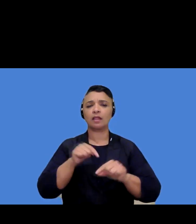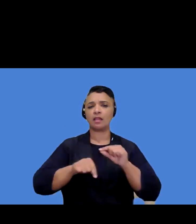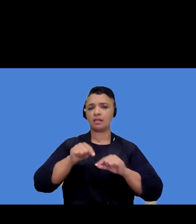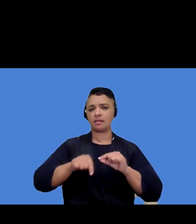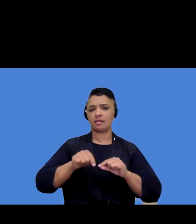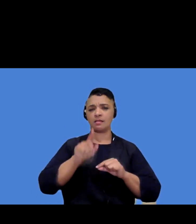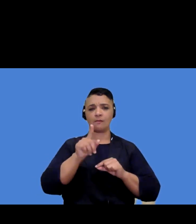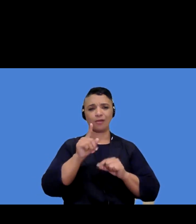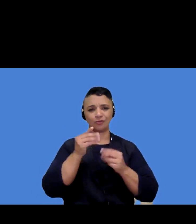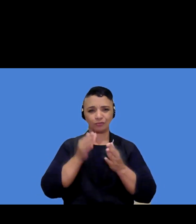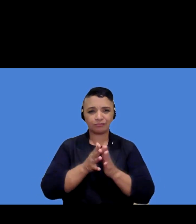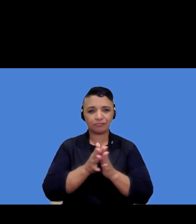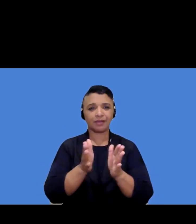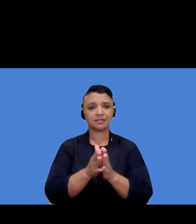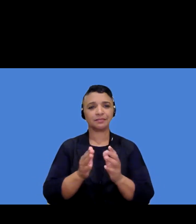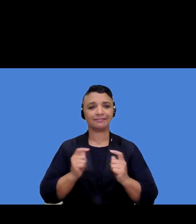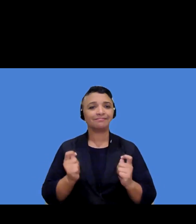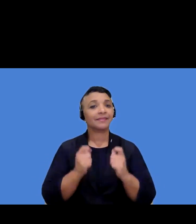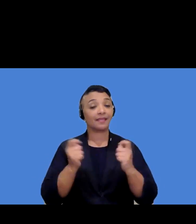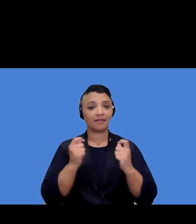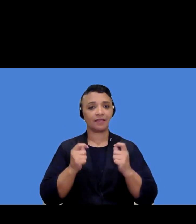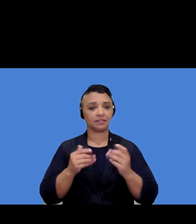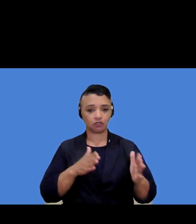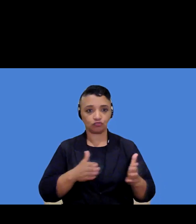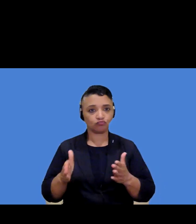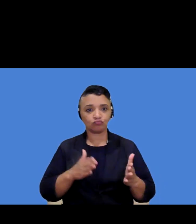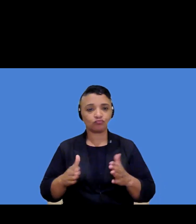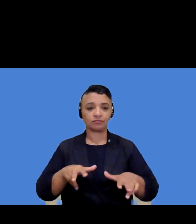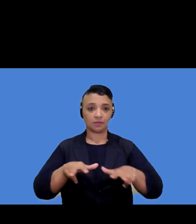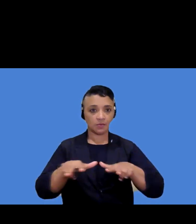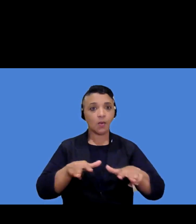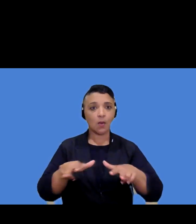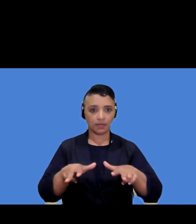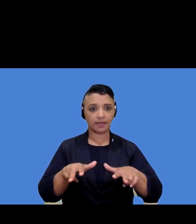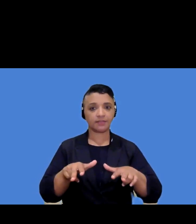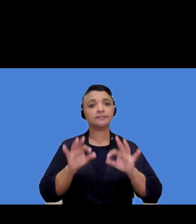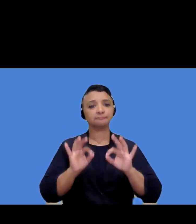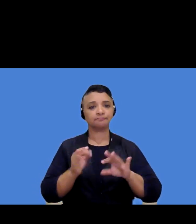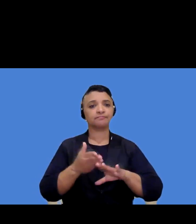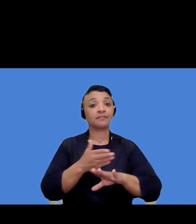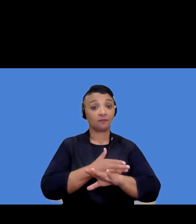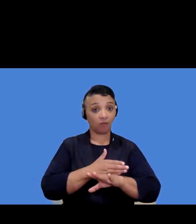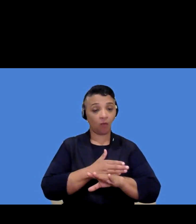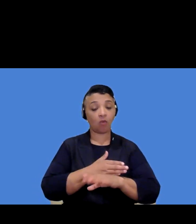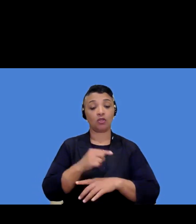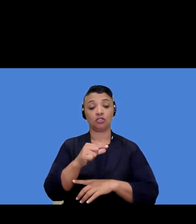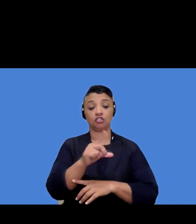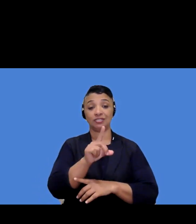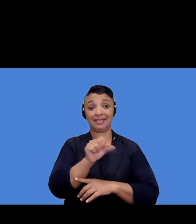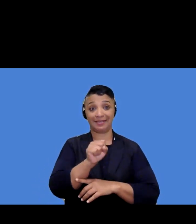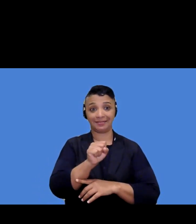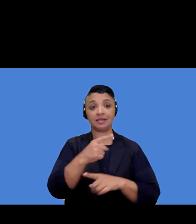different events that we are organizing and that we are planning before and after the